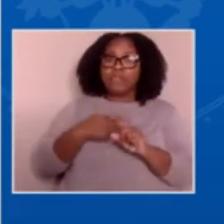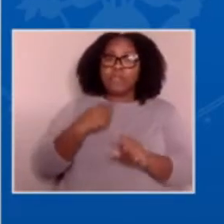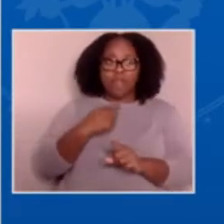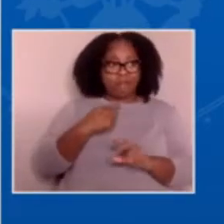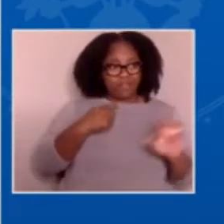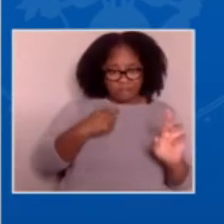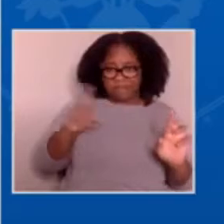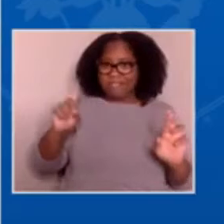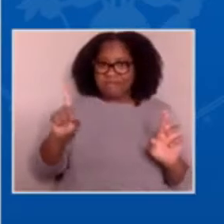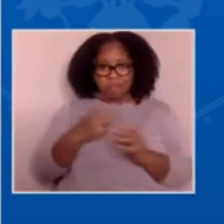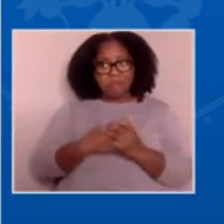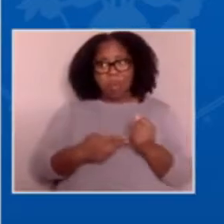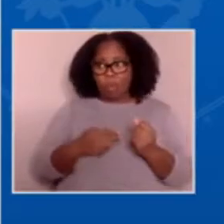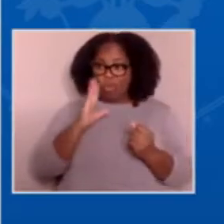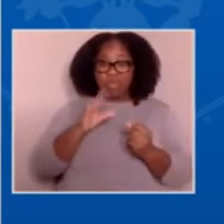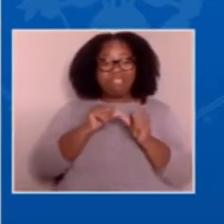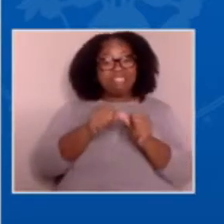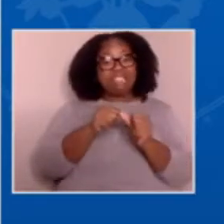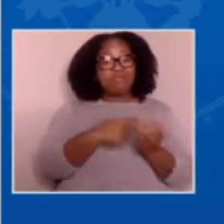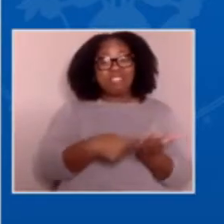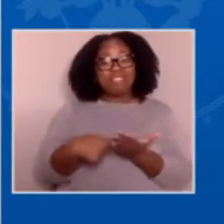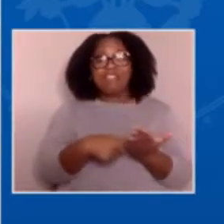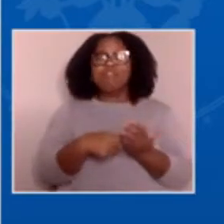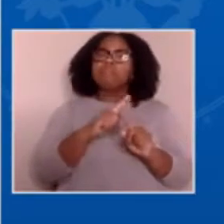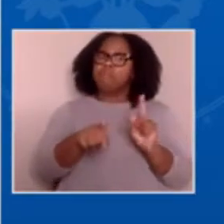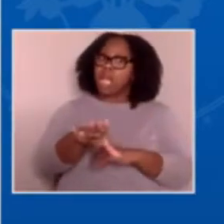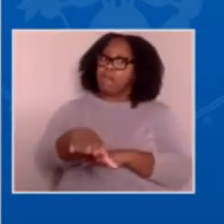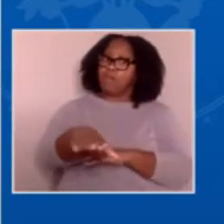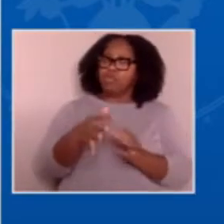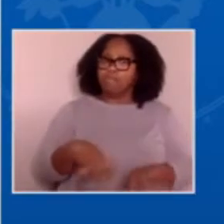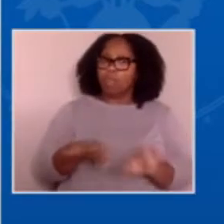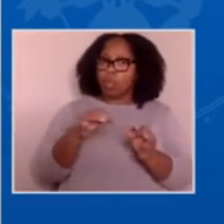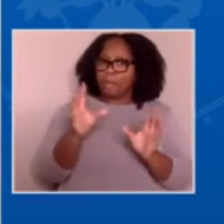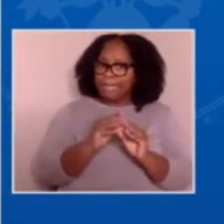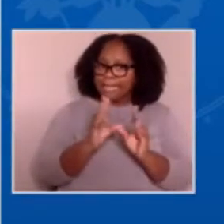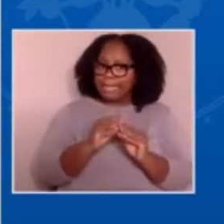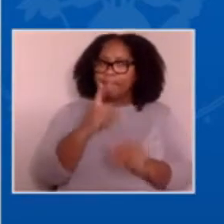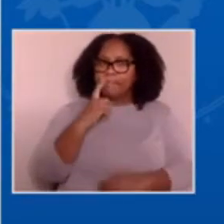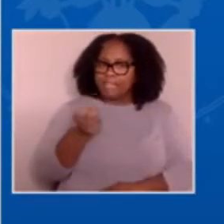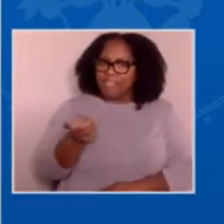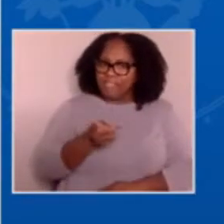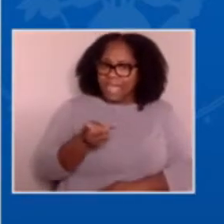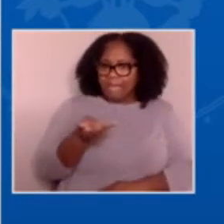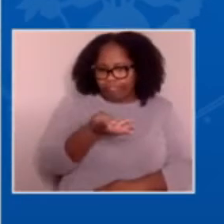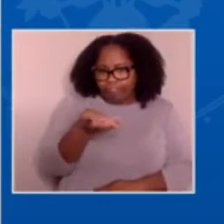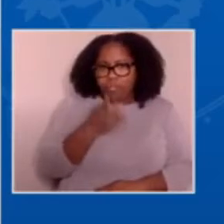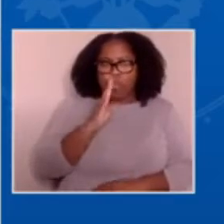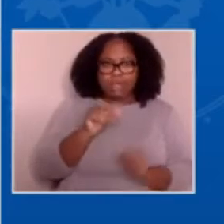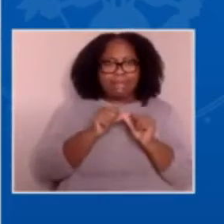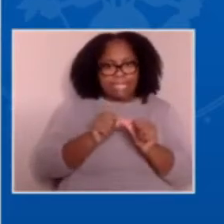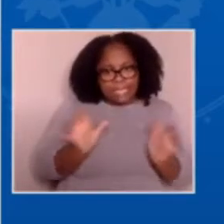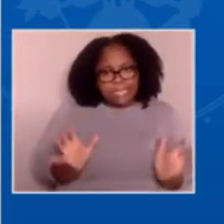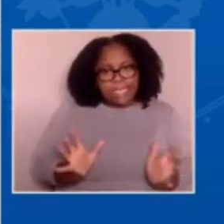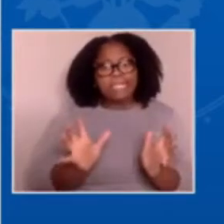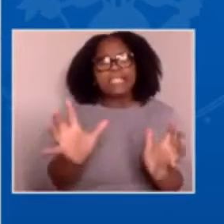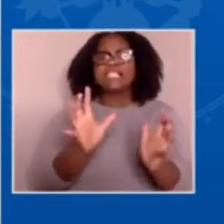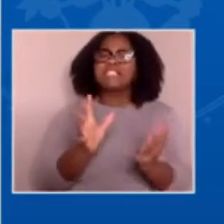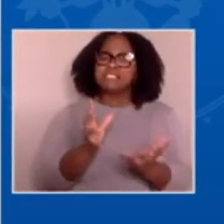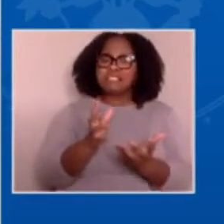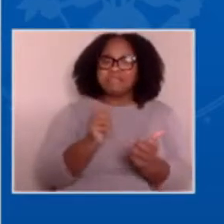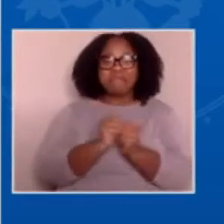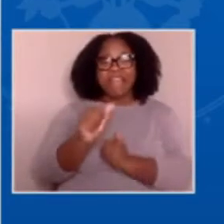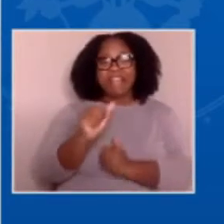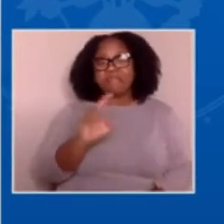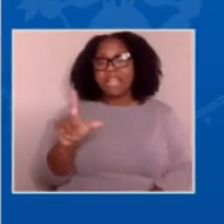and we'll continue to do that but it's an important meeting this afternoon because they're going to continue to work together on pushing that forward because they know how much that